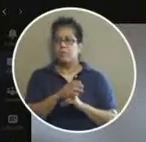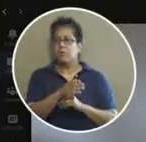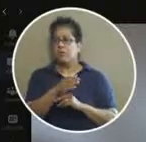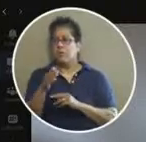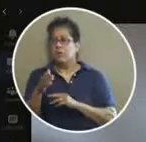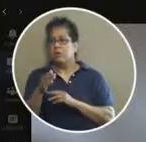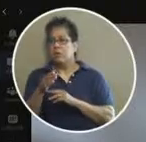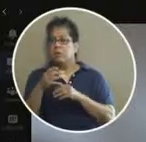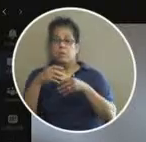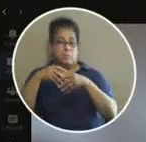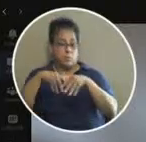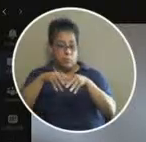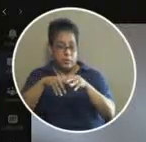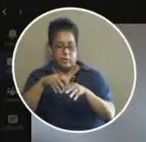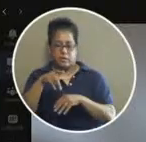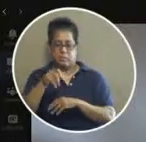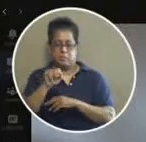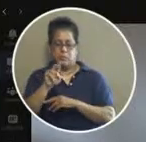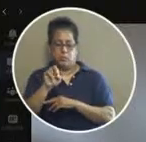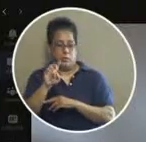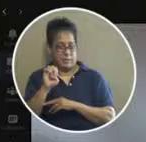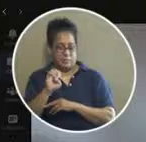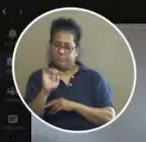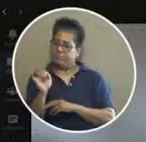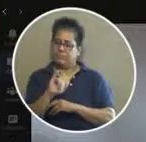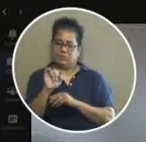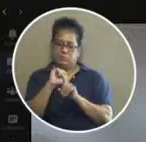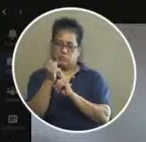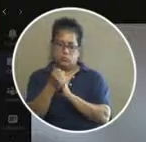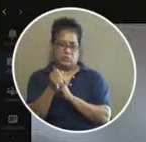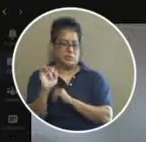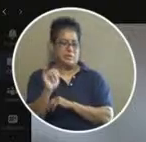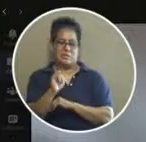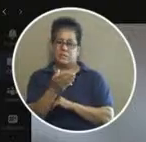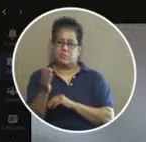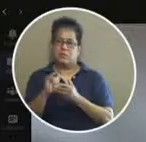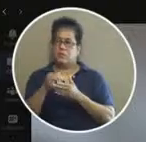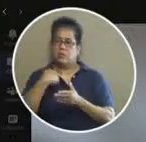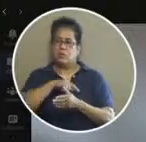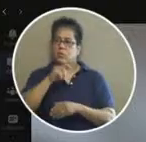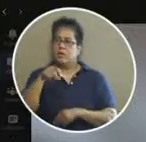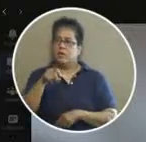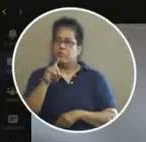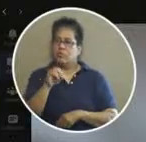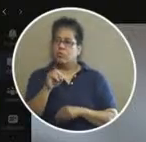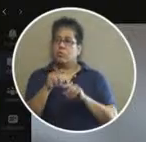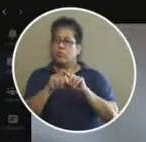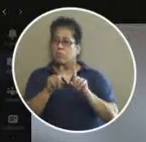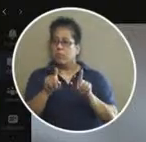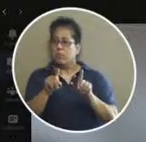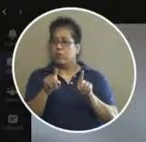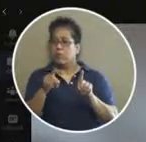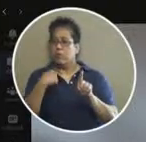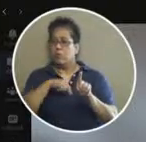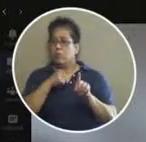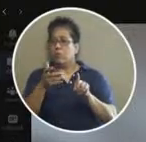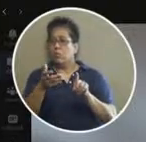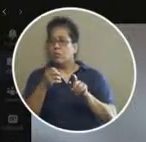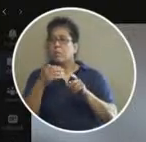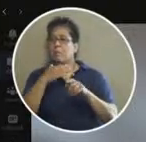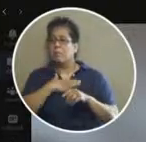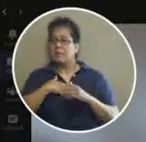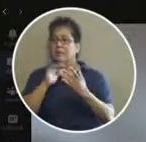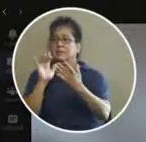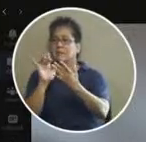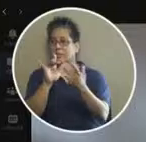the parade situation, also same kind of restrictions, same kinds of things that we have to do. But what we want you to do is please